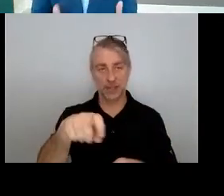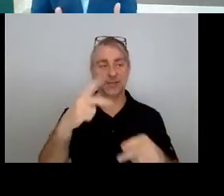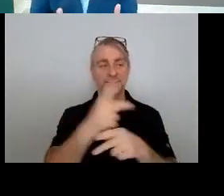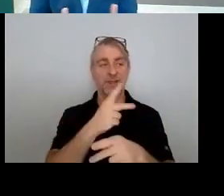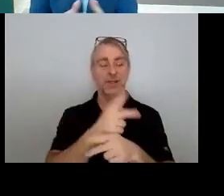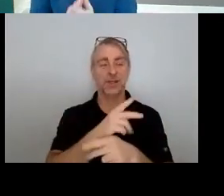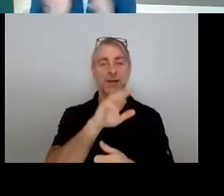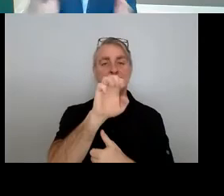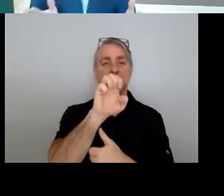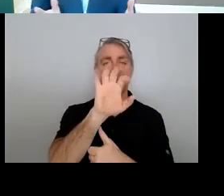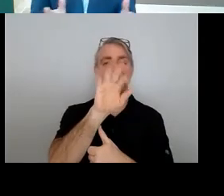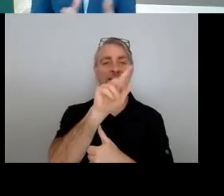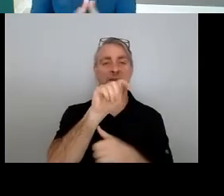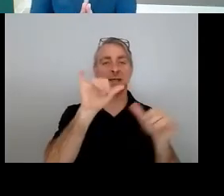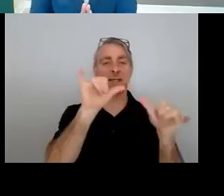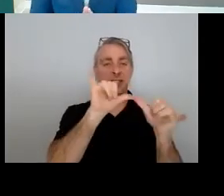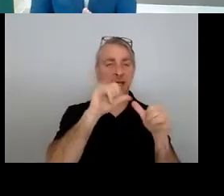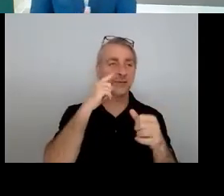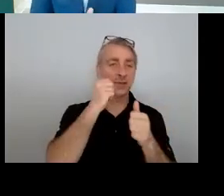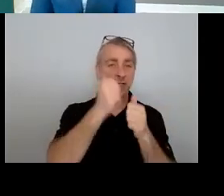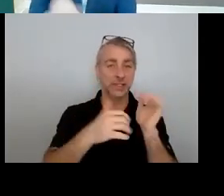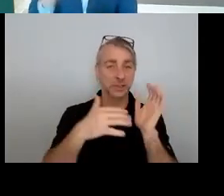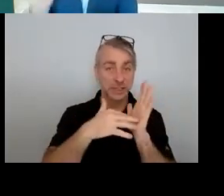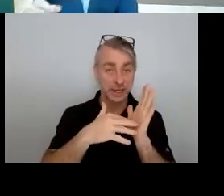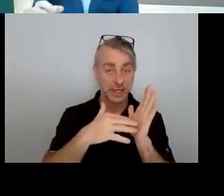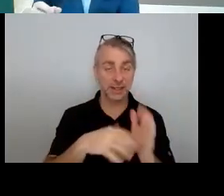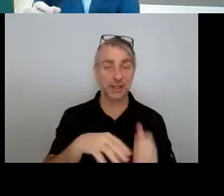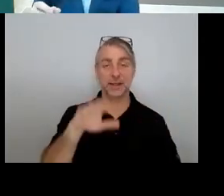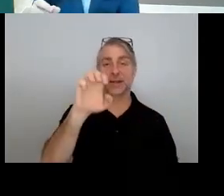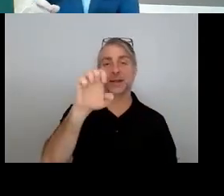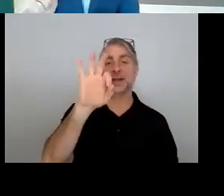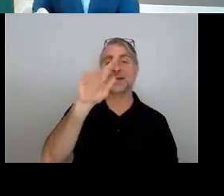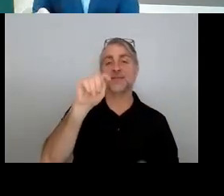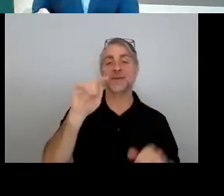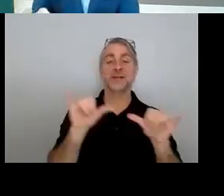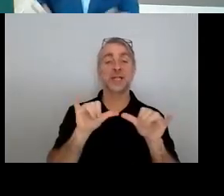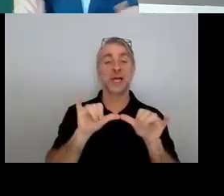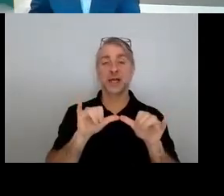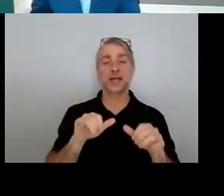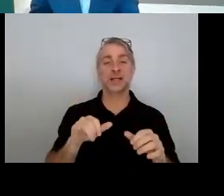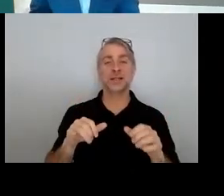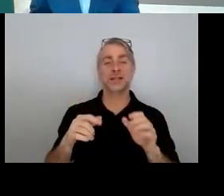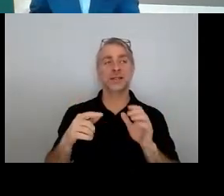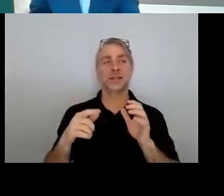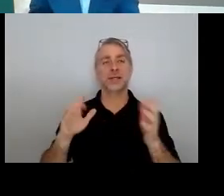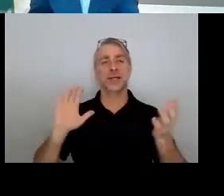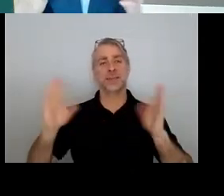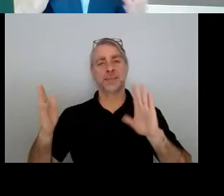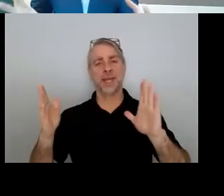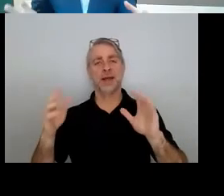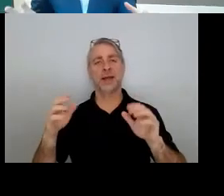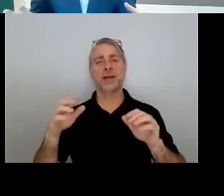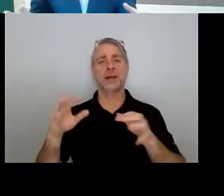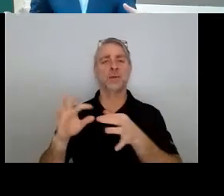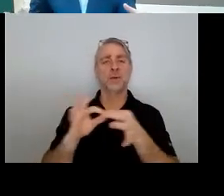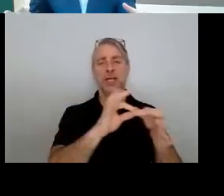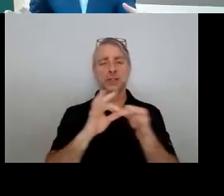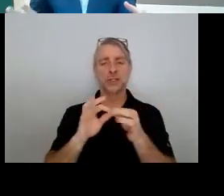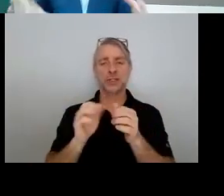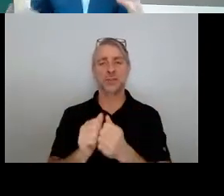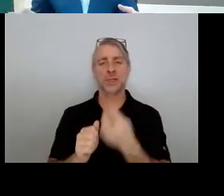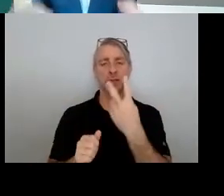for each study. An effect size is a measure of the magnitude of the relationship between the two variables. Often